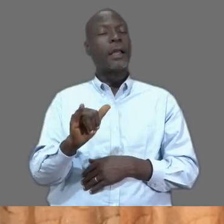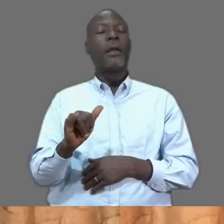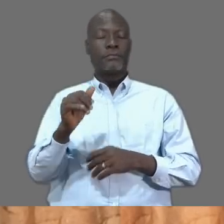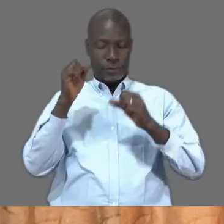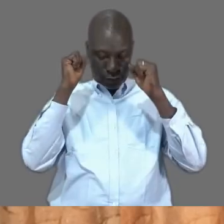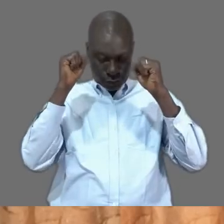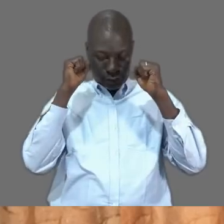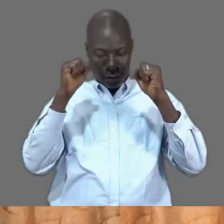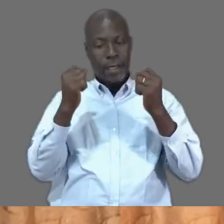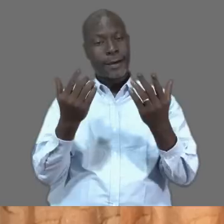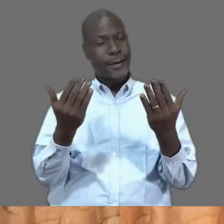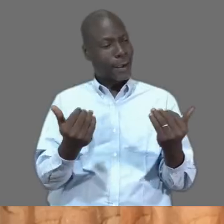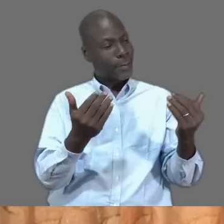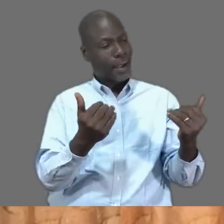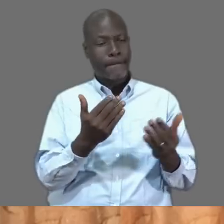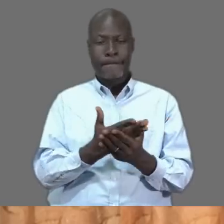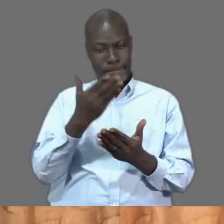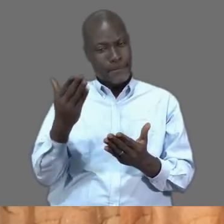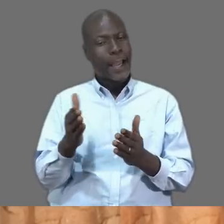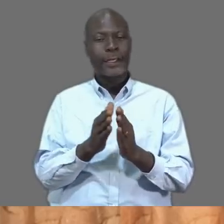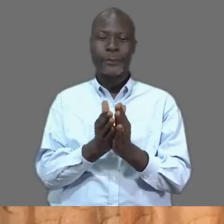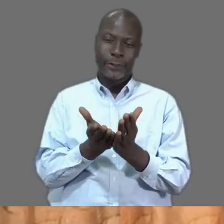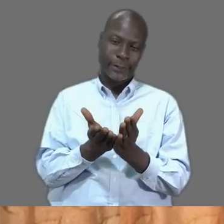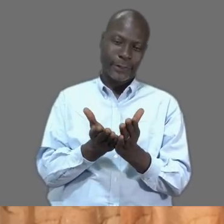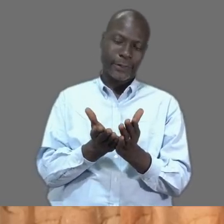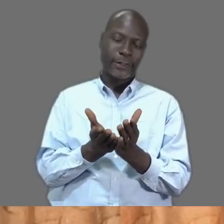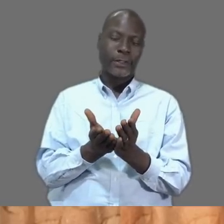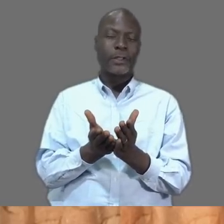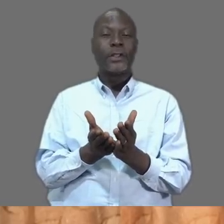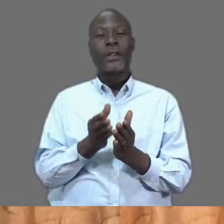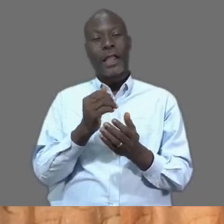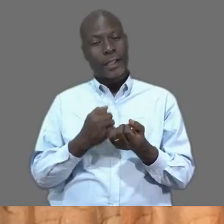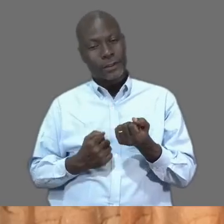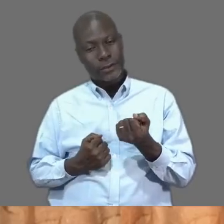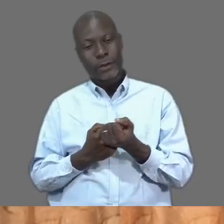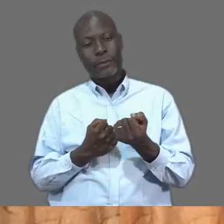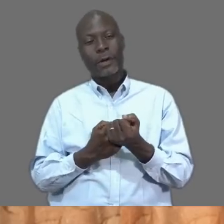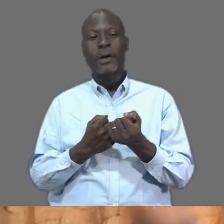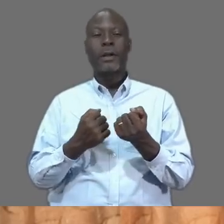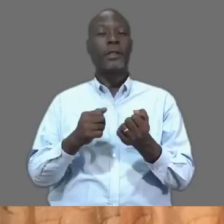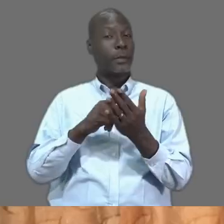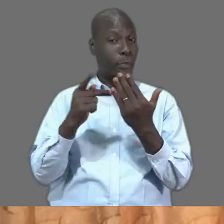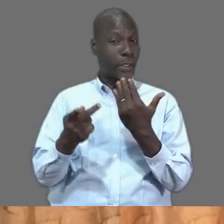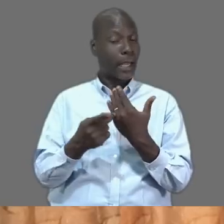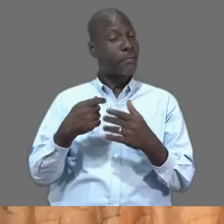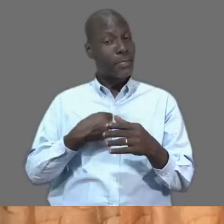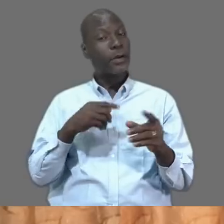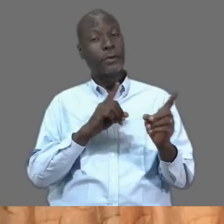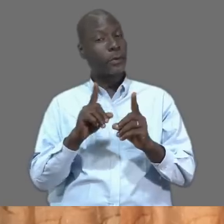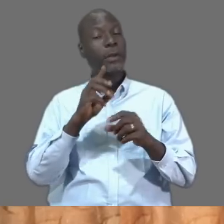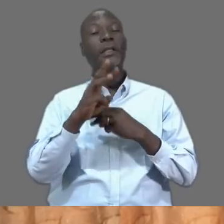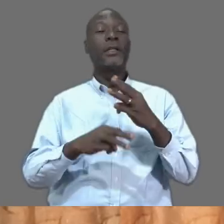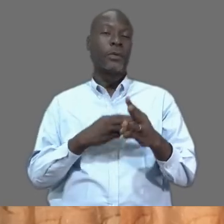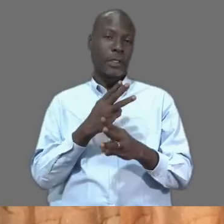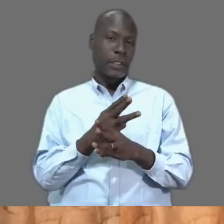de brana beto menguma no ebi na fabo a dwumadie a midi ewo wiase afa na nyina